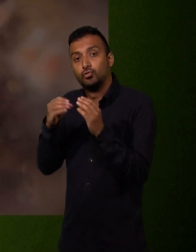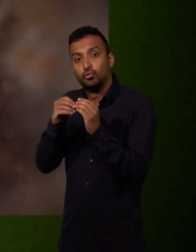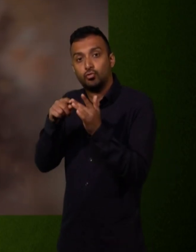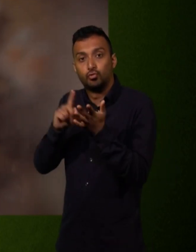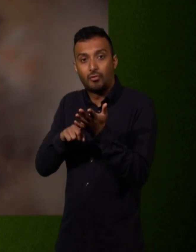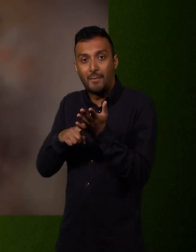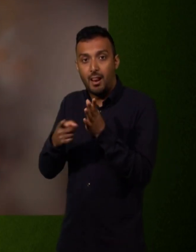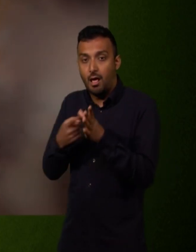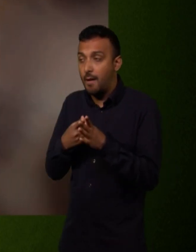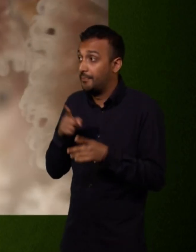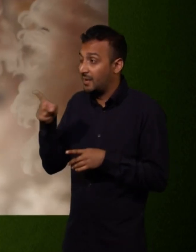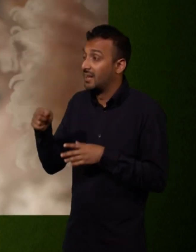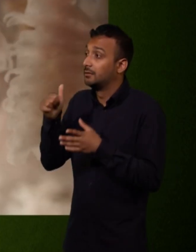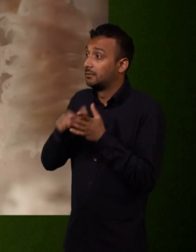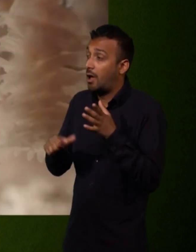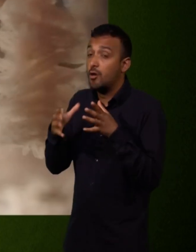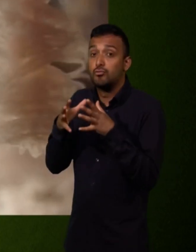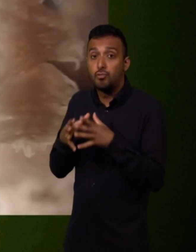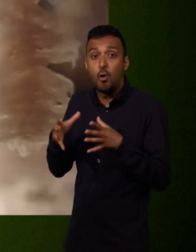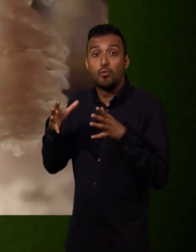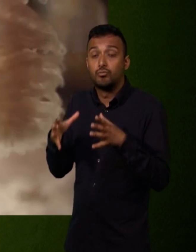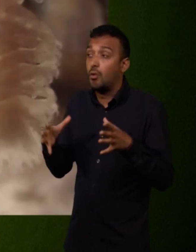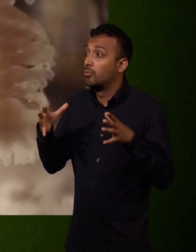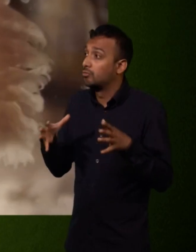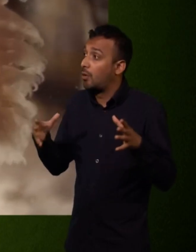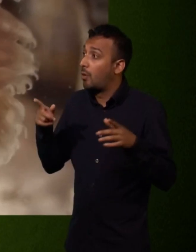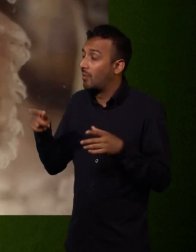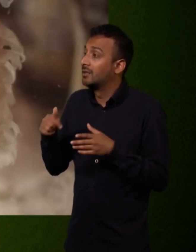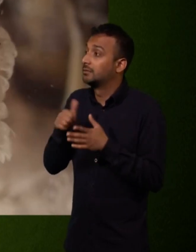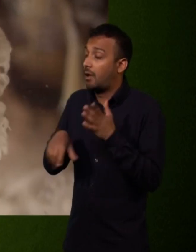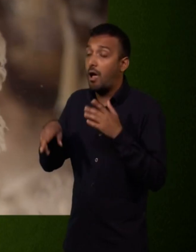As they grow, they start to dance.